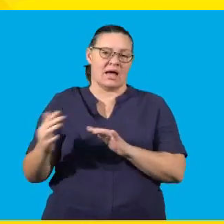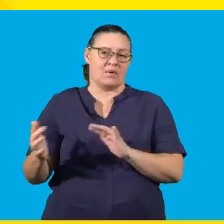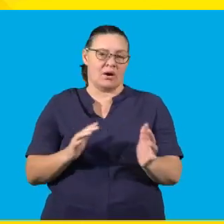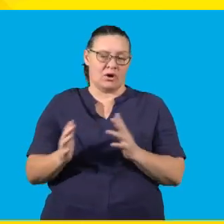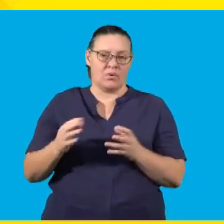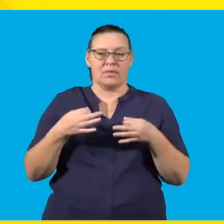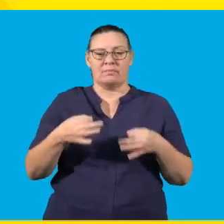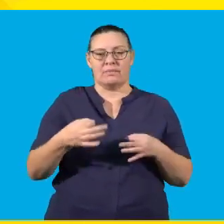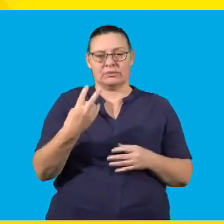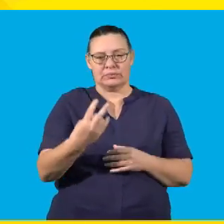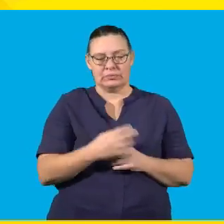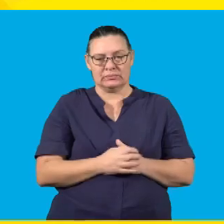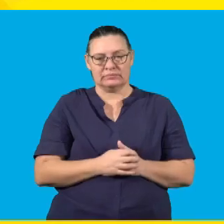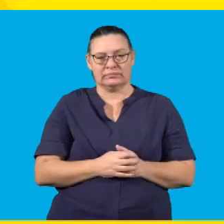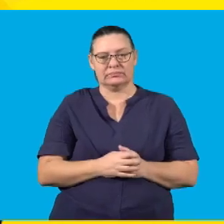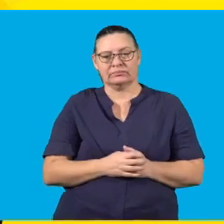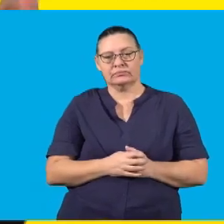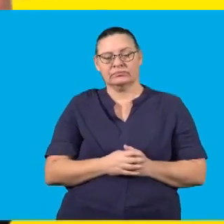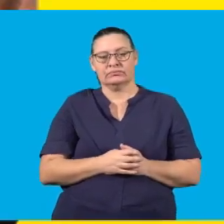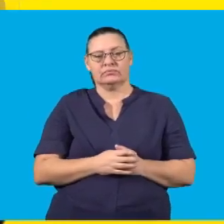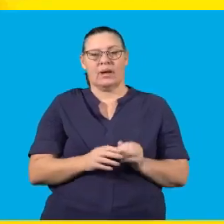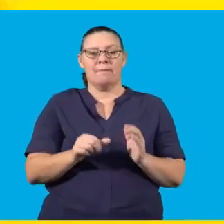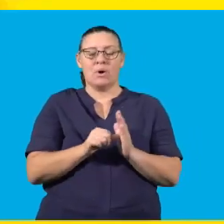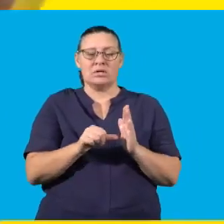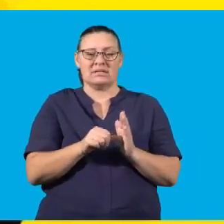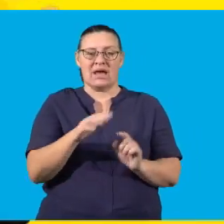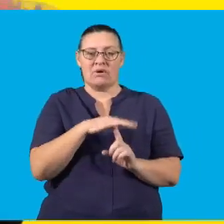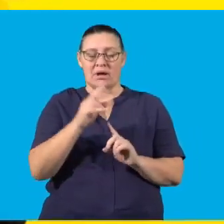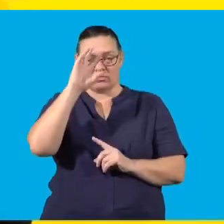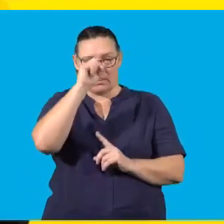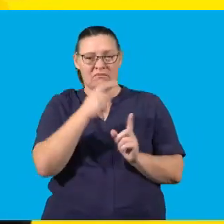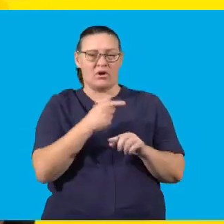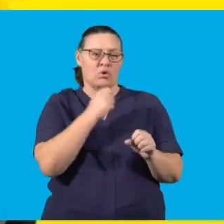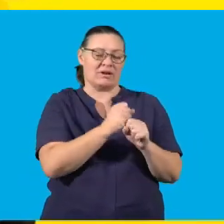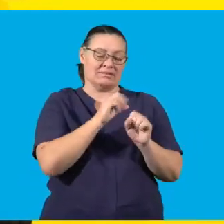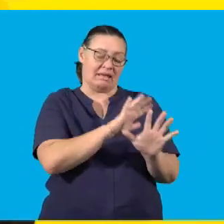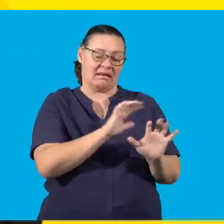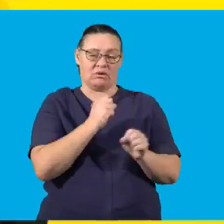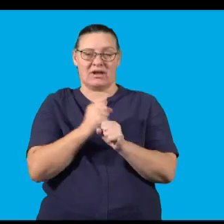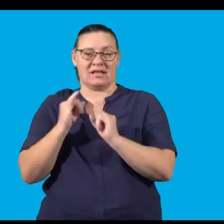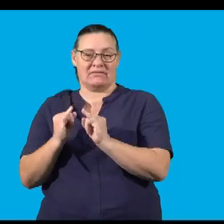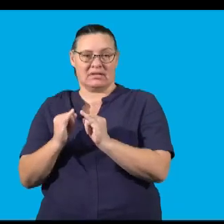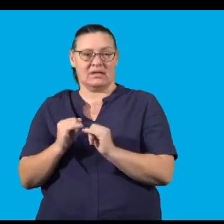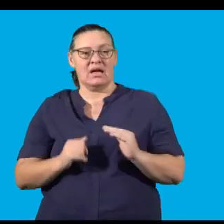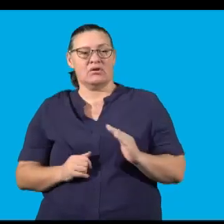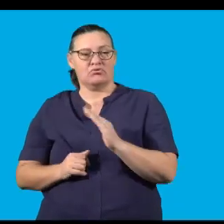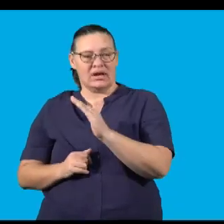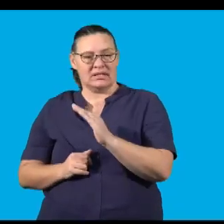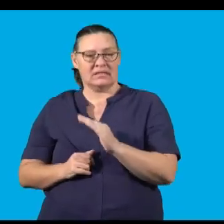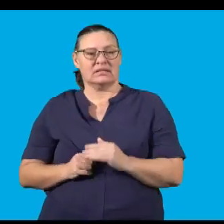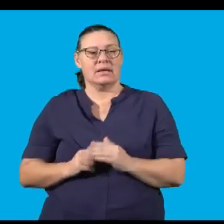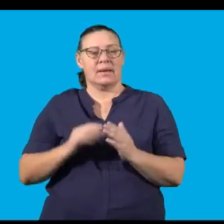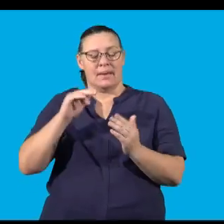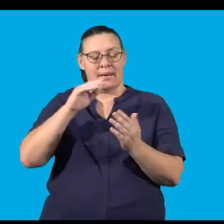this section in paper 2. Some of the key areas that you need to remember from grade 10 and 11 is gradients, midpoints,